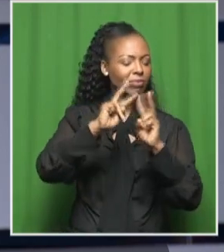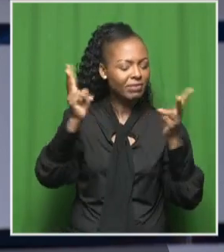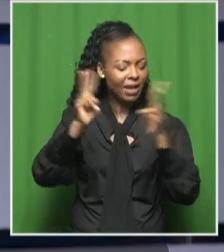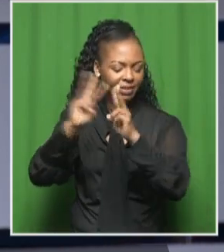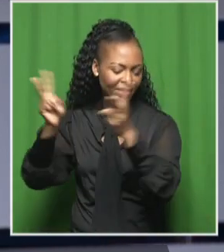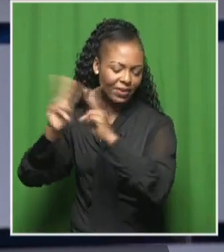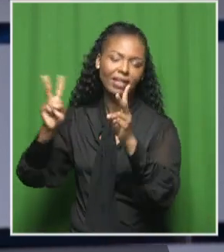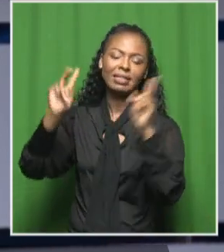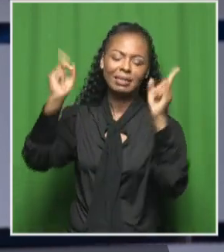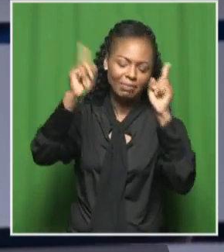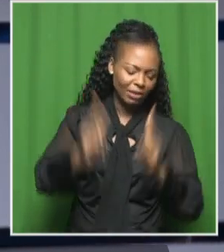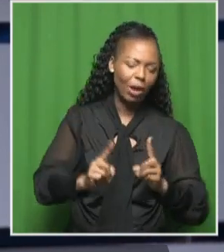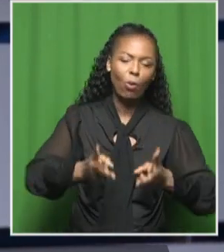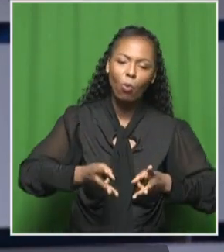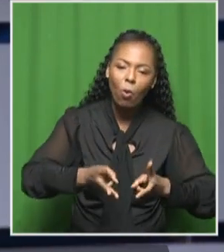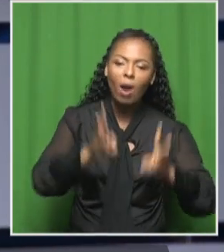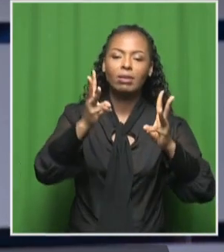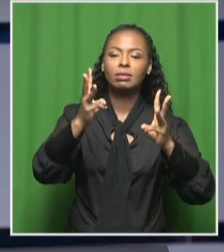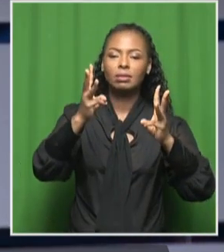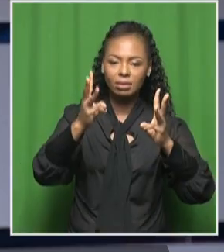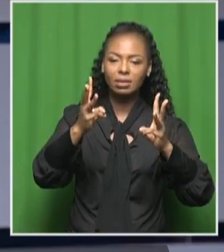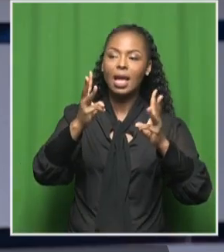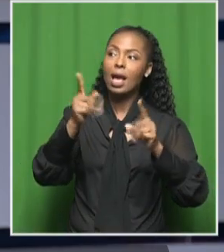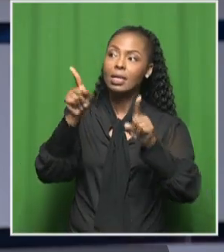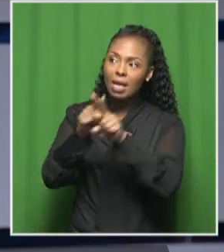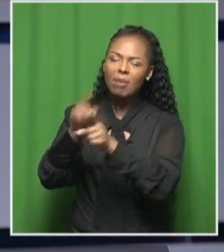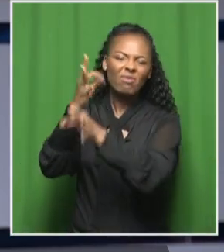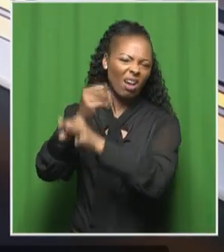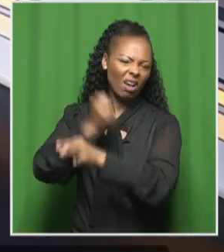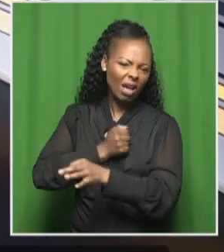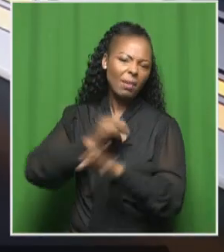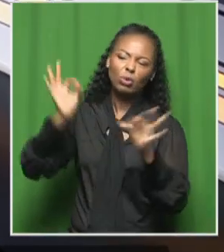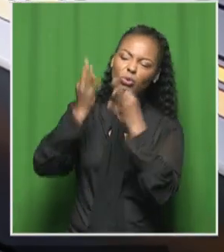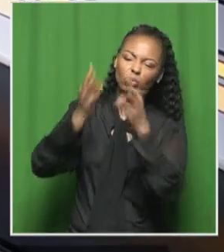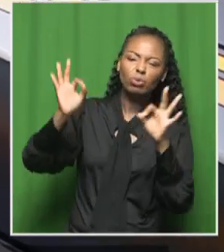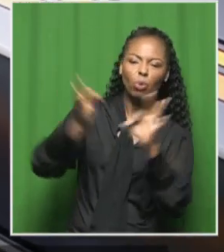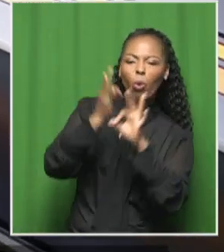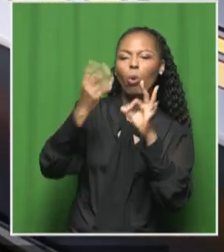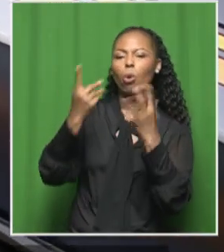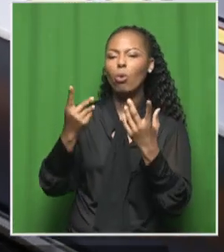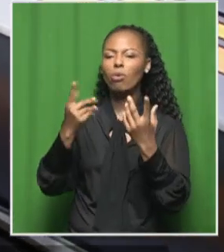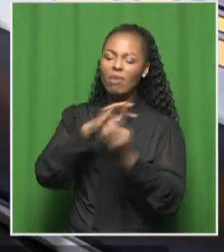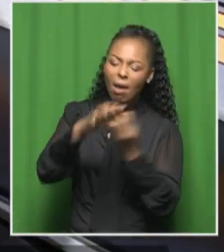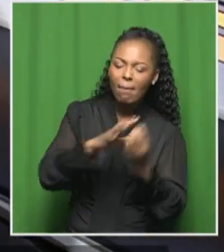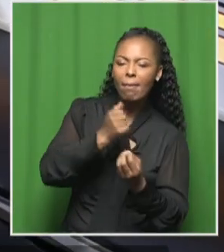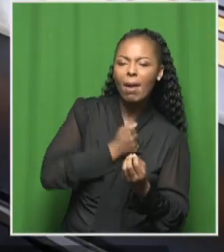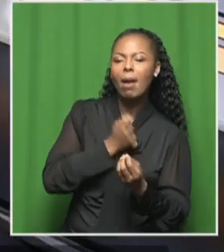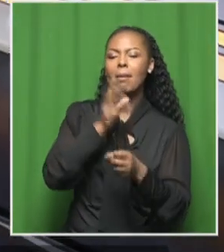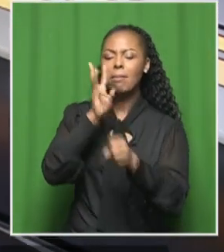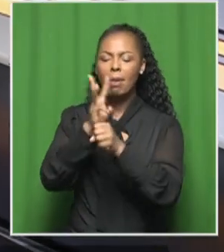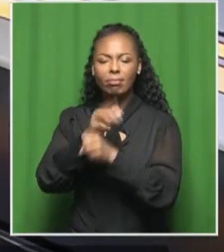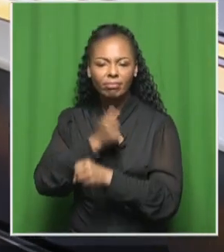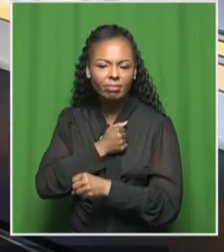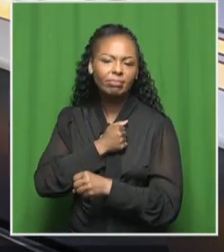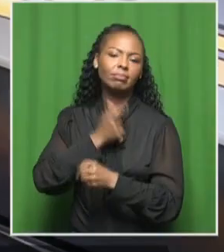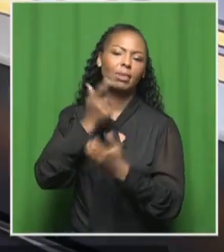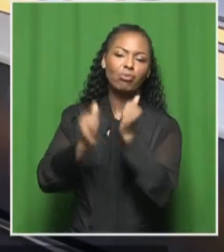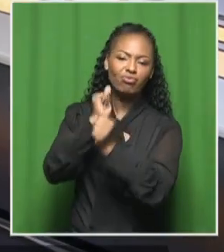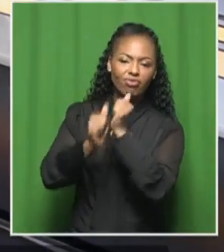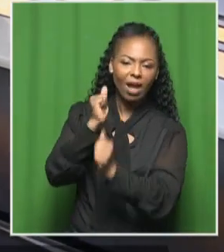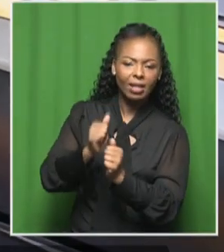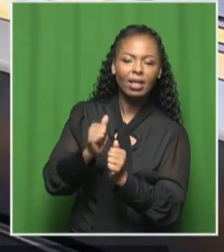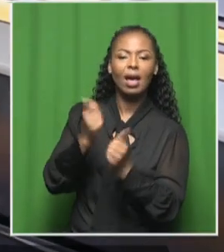voice and what I've done, that my dad was a minister singing in church all my life. My whole family, my mom, my brothers. Matter of fact, I have one of my brothers with